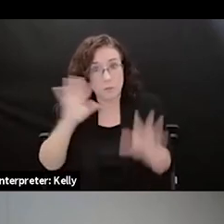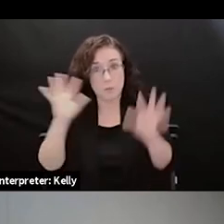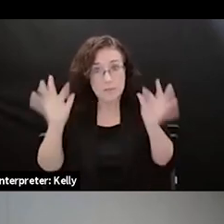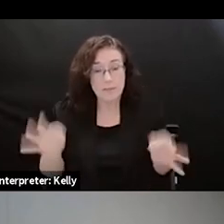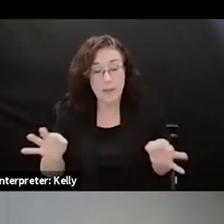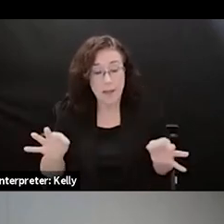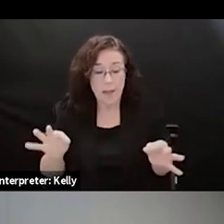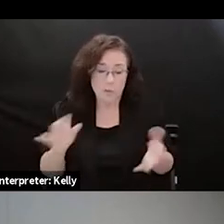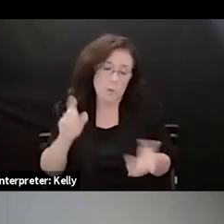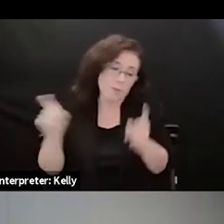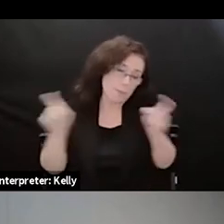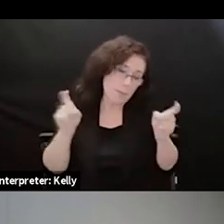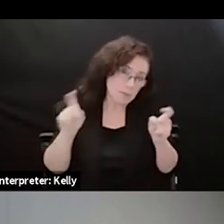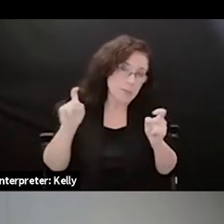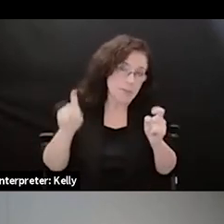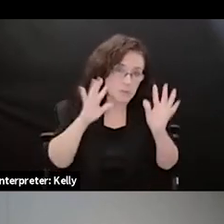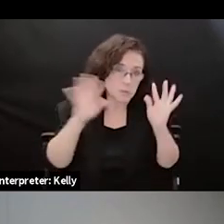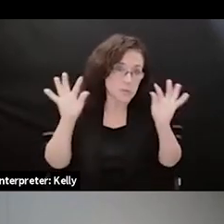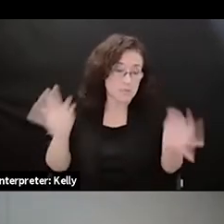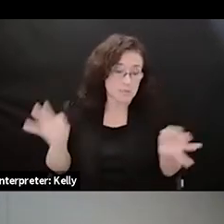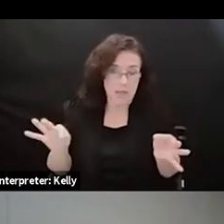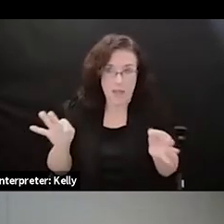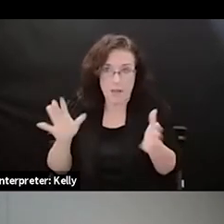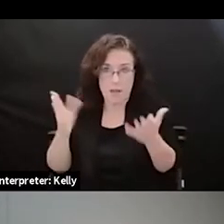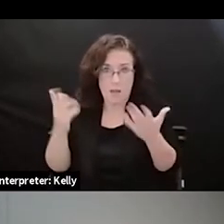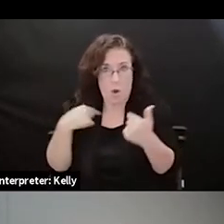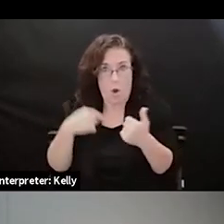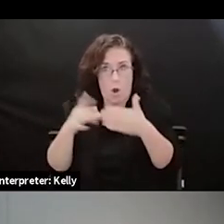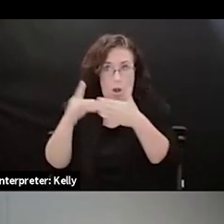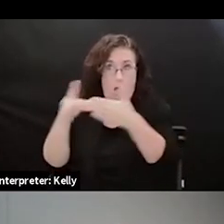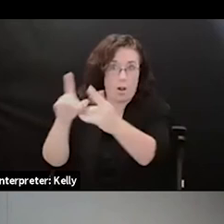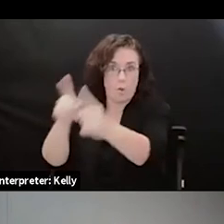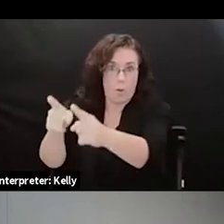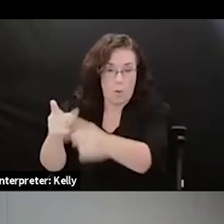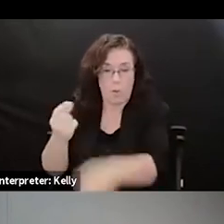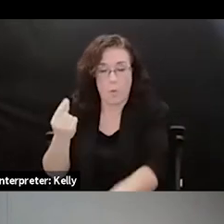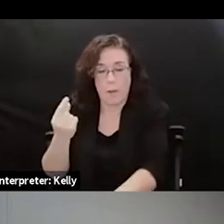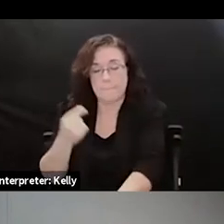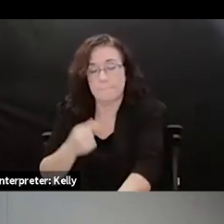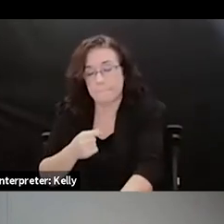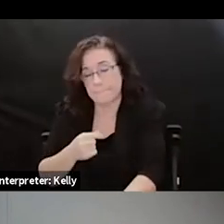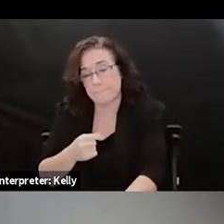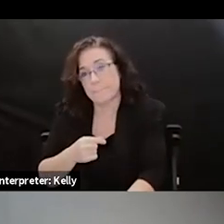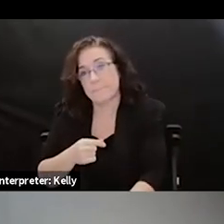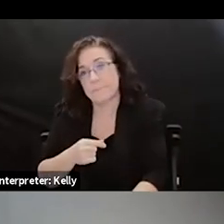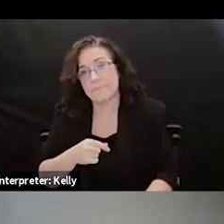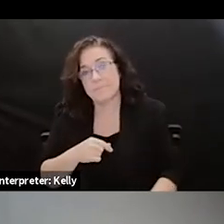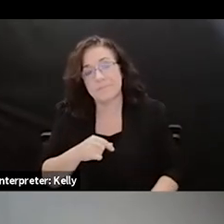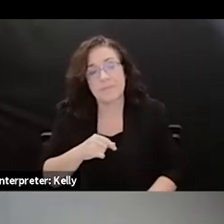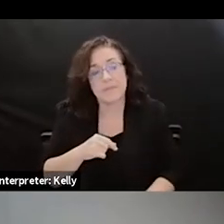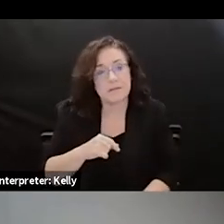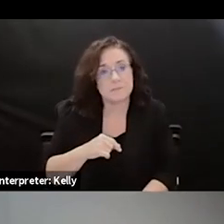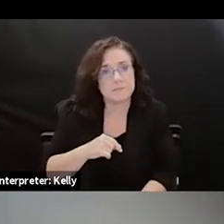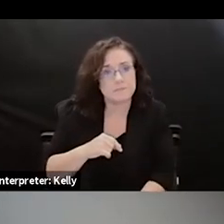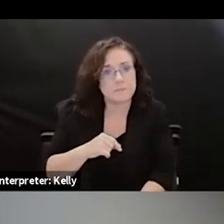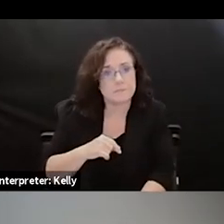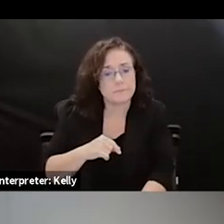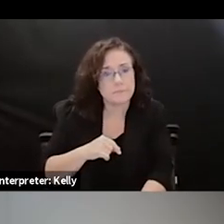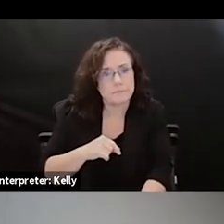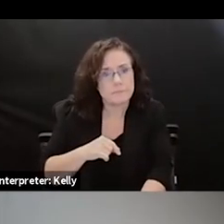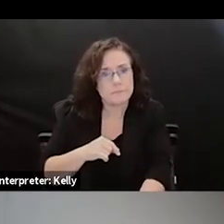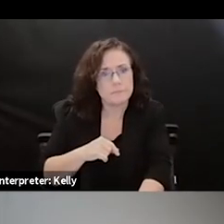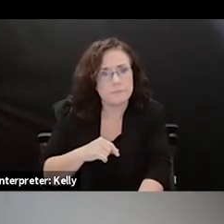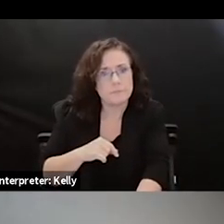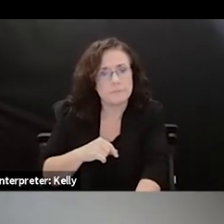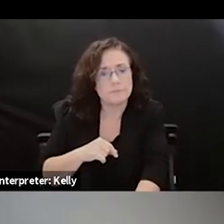if that's where you want to go with it so when you think sorry let me just jump in here uh